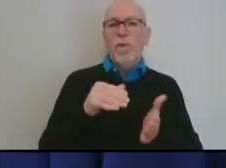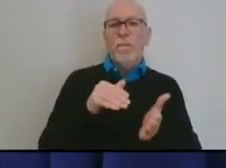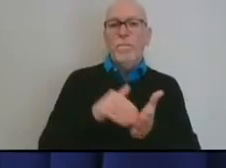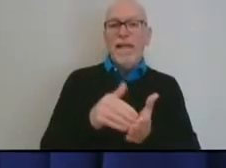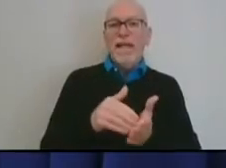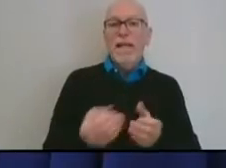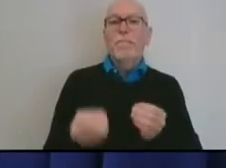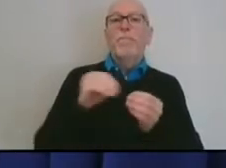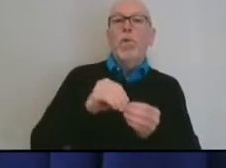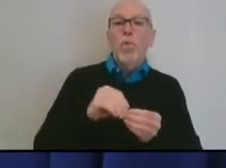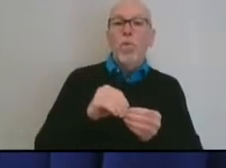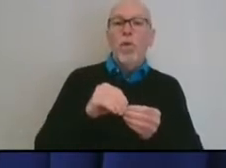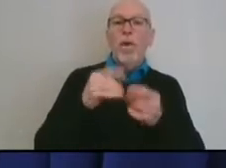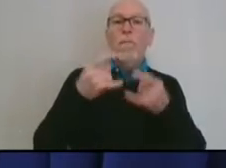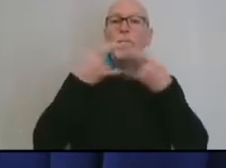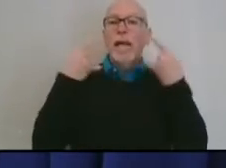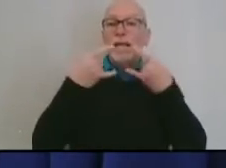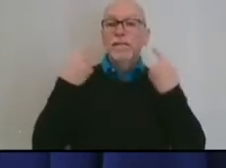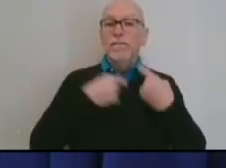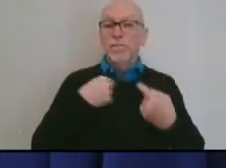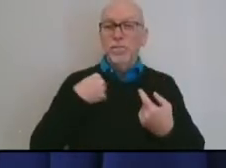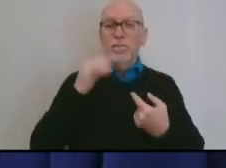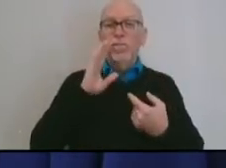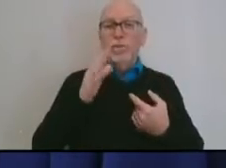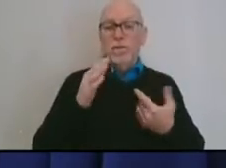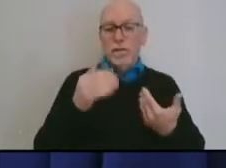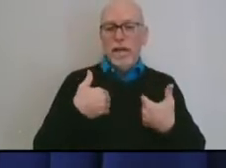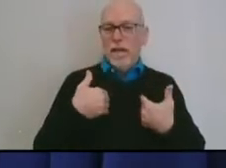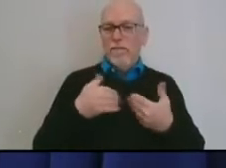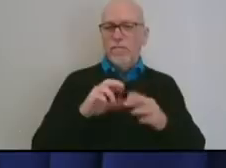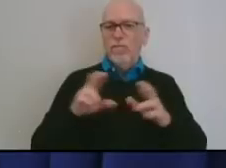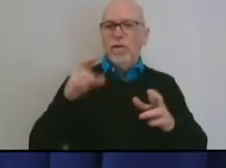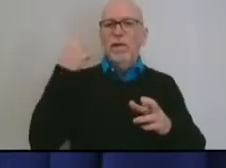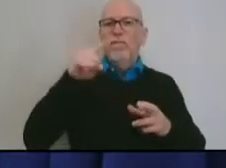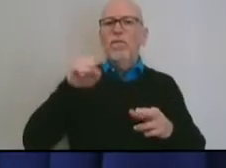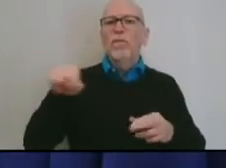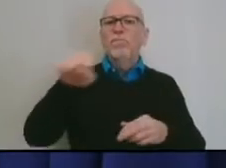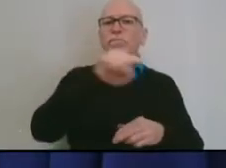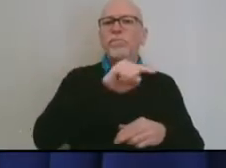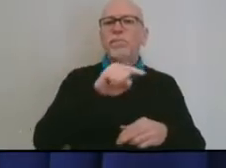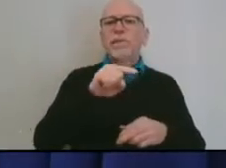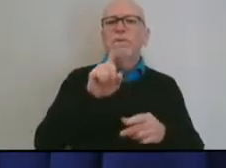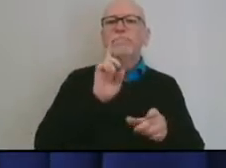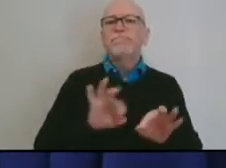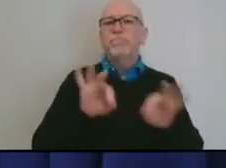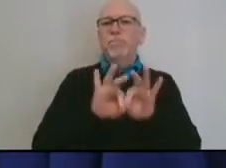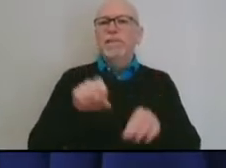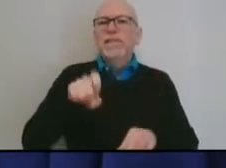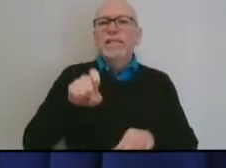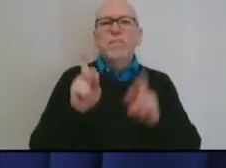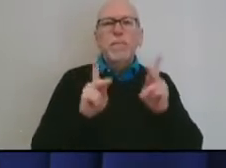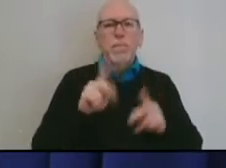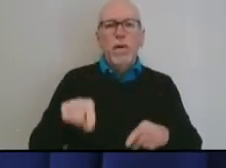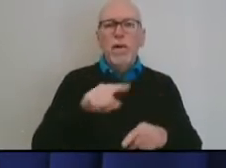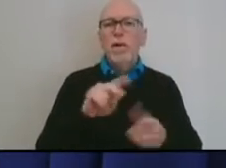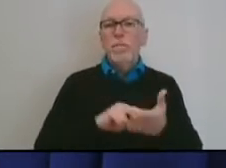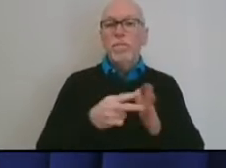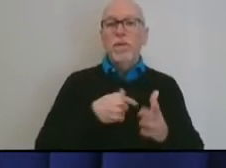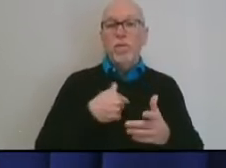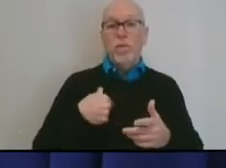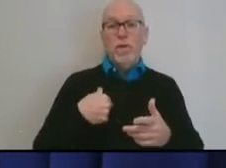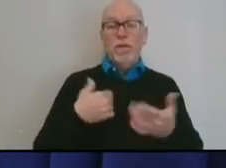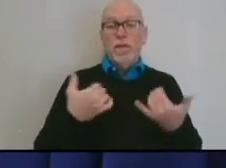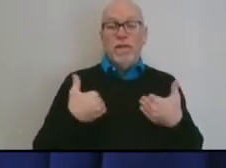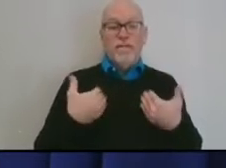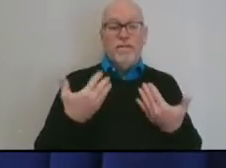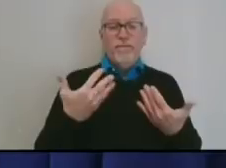masks that will be available to critical infrastructure personnel. And so we've created